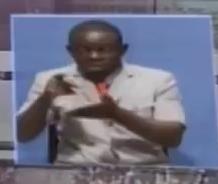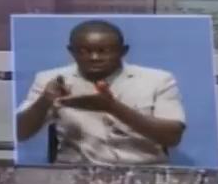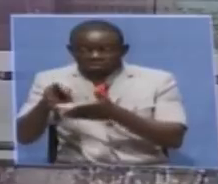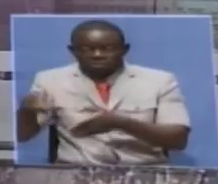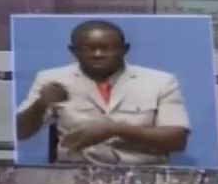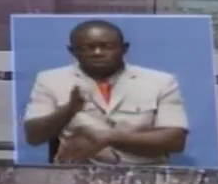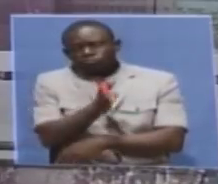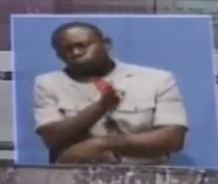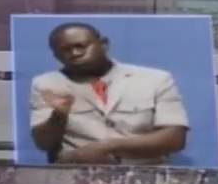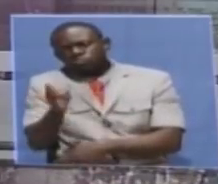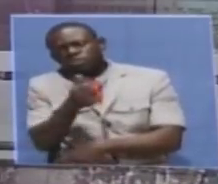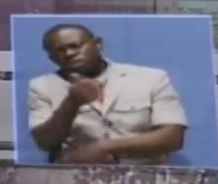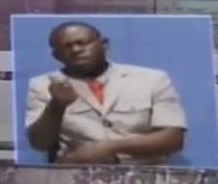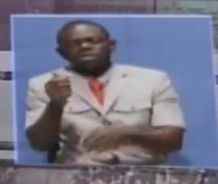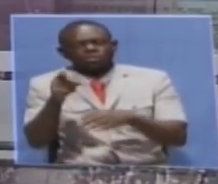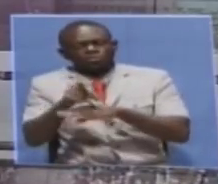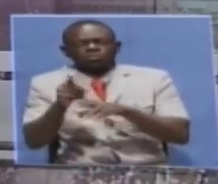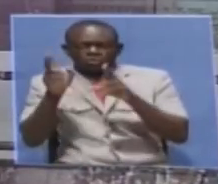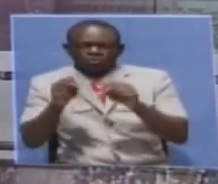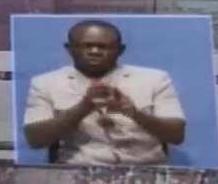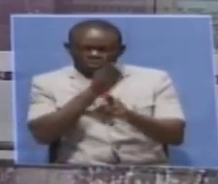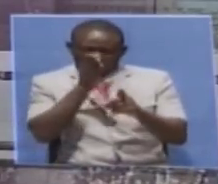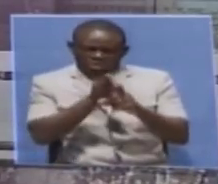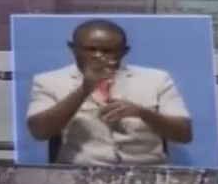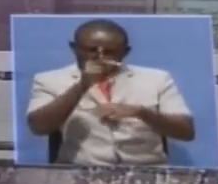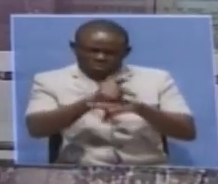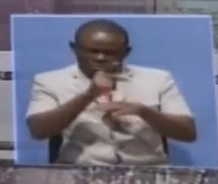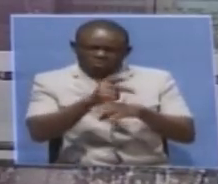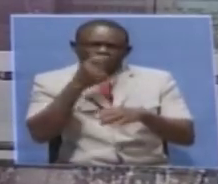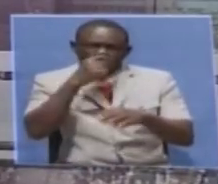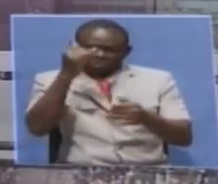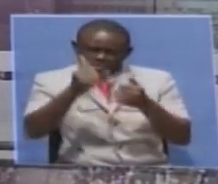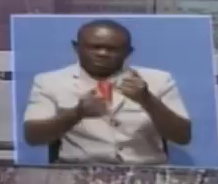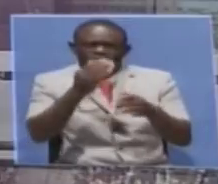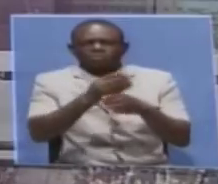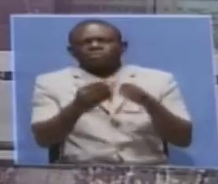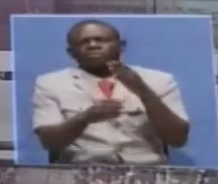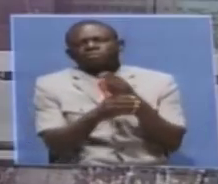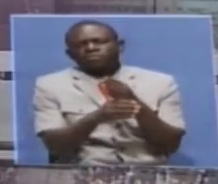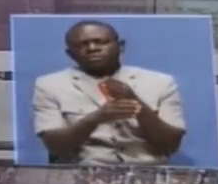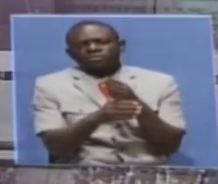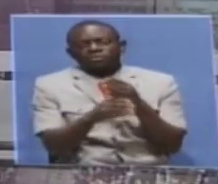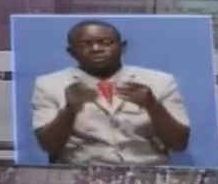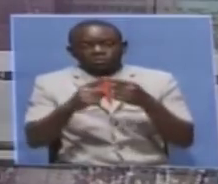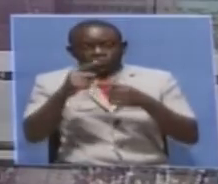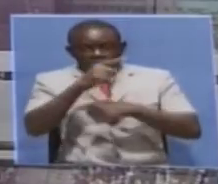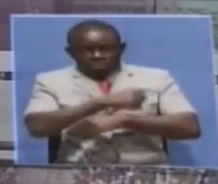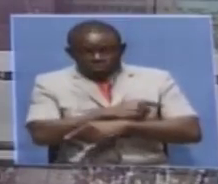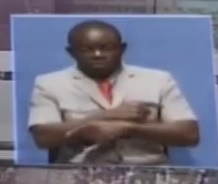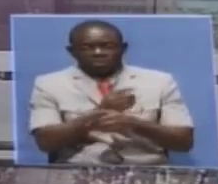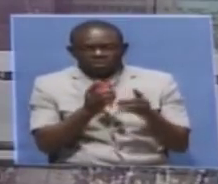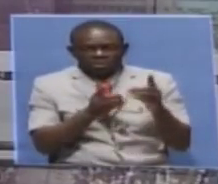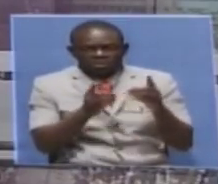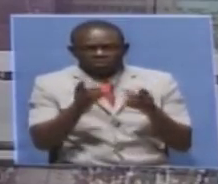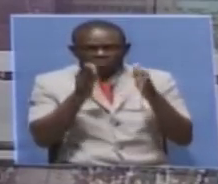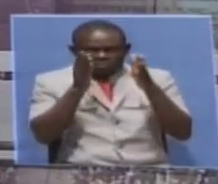The minister was speaking at his office today when he and his Director of Public Infrastructure, Daniel Danny Mfune met